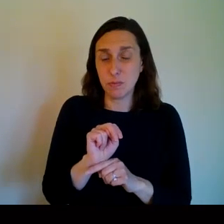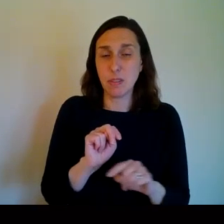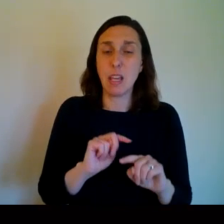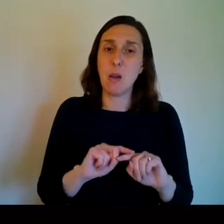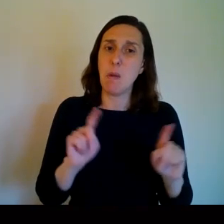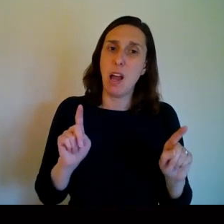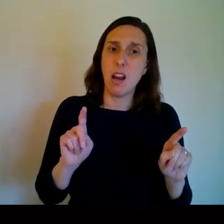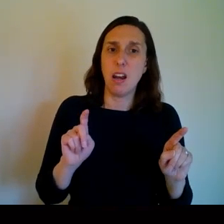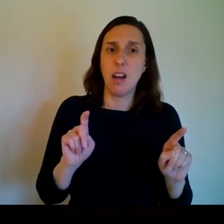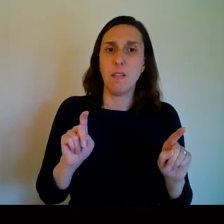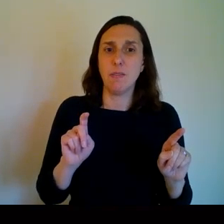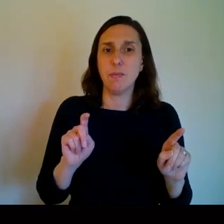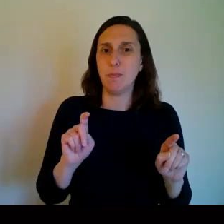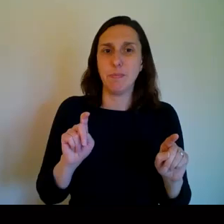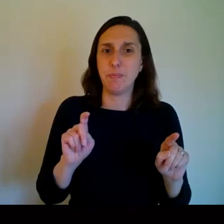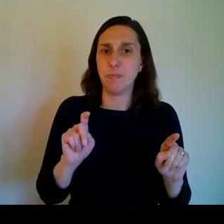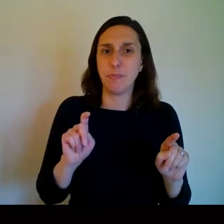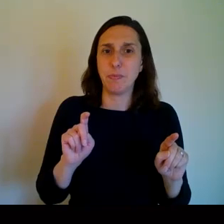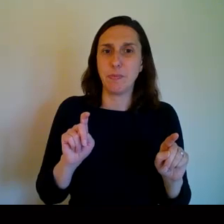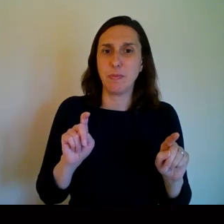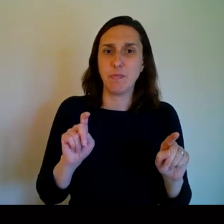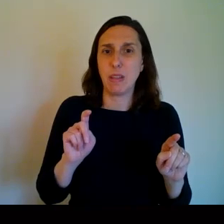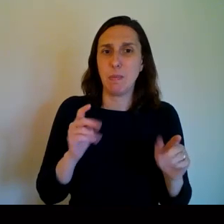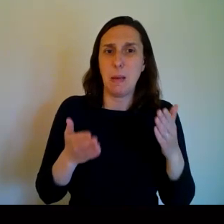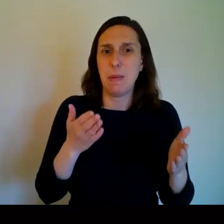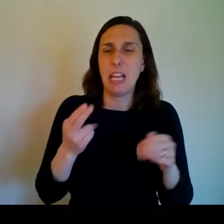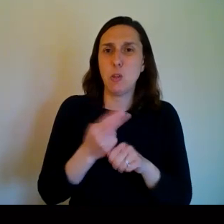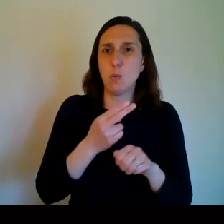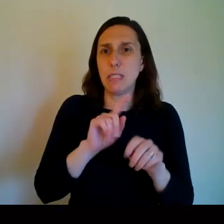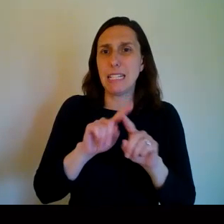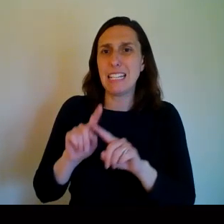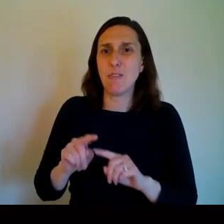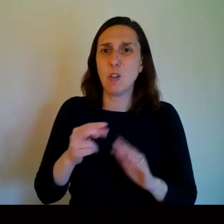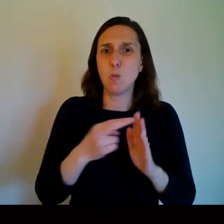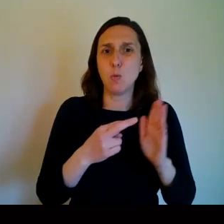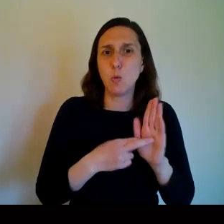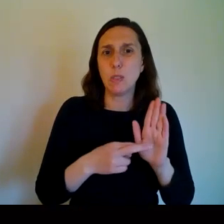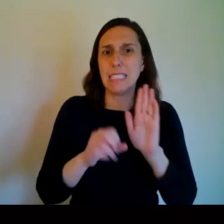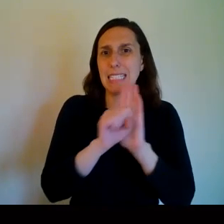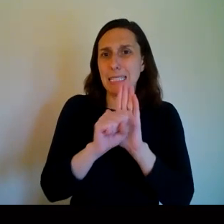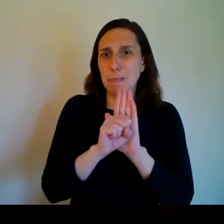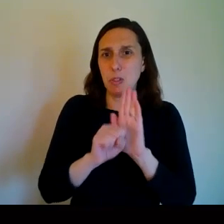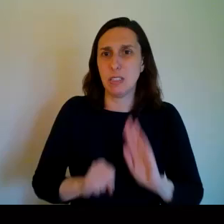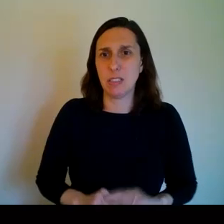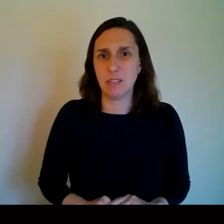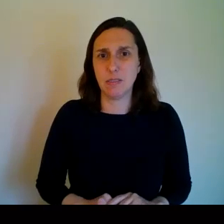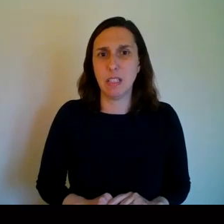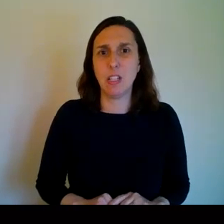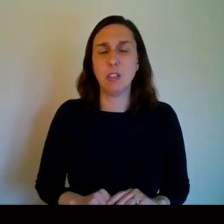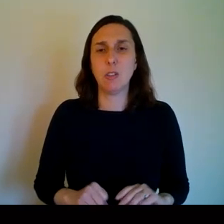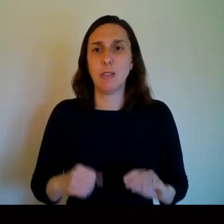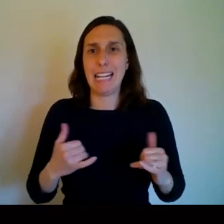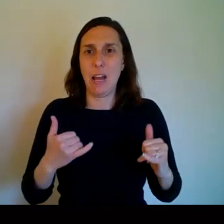but they can't, they might use different rule symbols. And so I'm going to show you an example of how